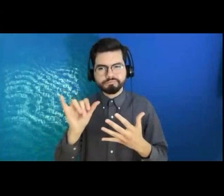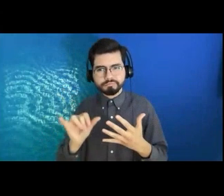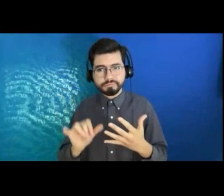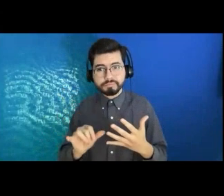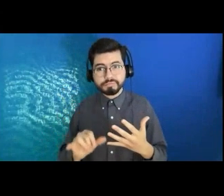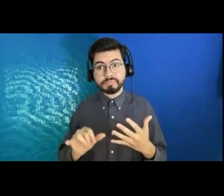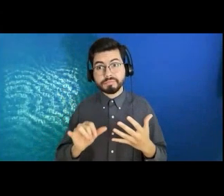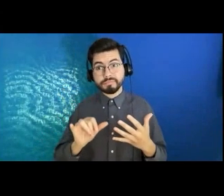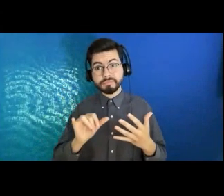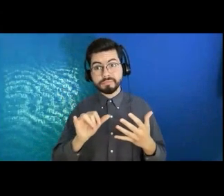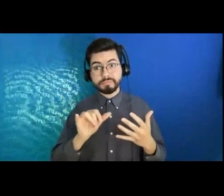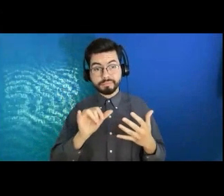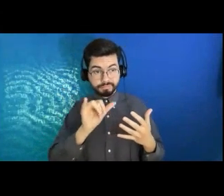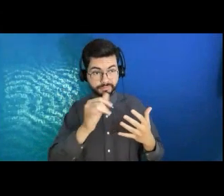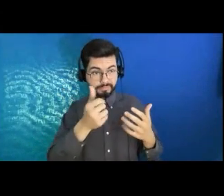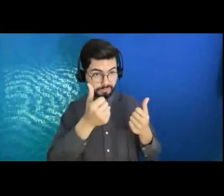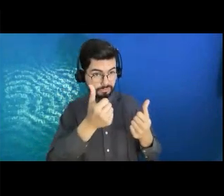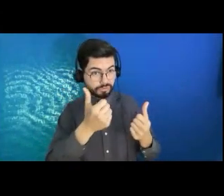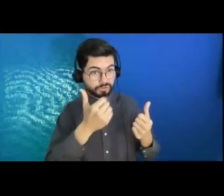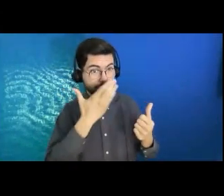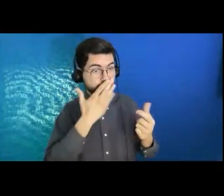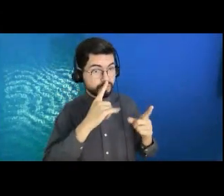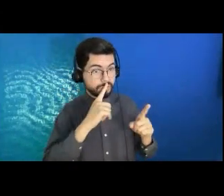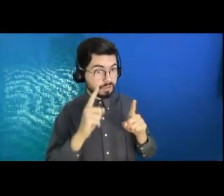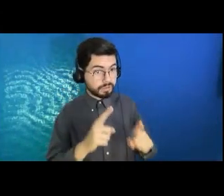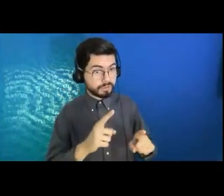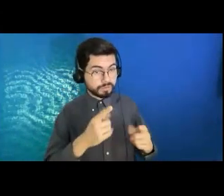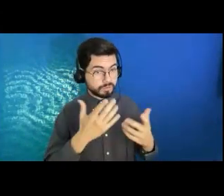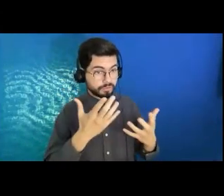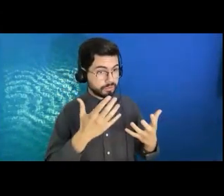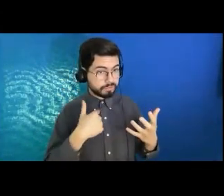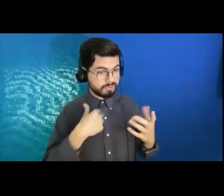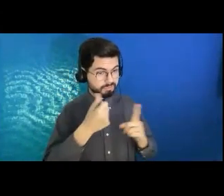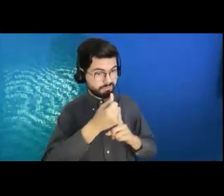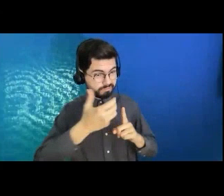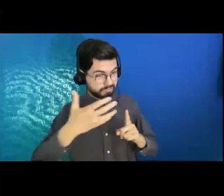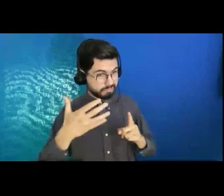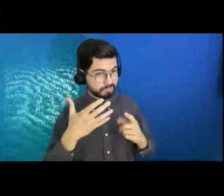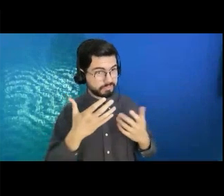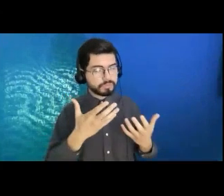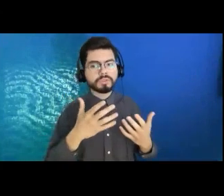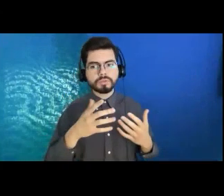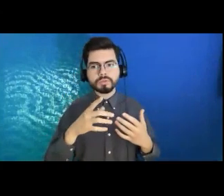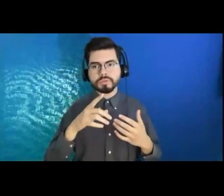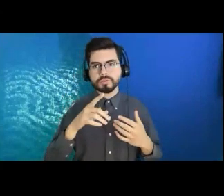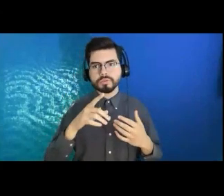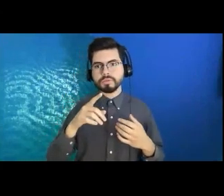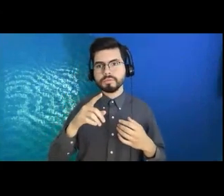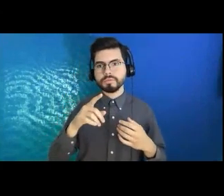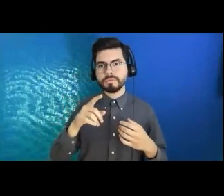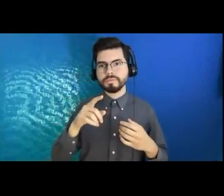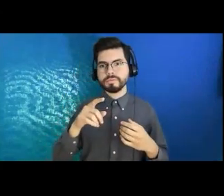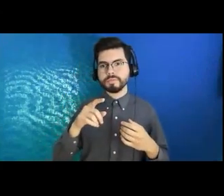that work for you, or would you like more detail? Okay. So the question was, thank you.